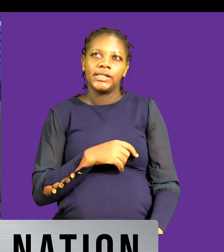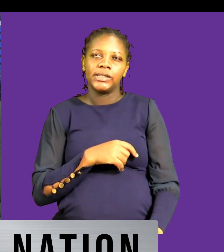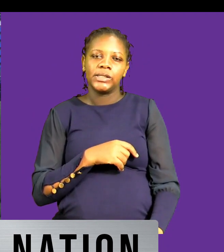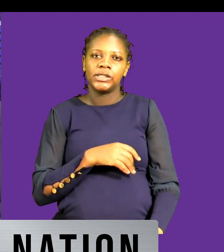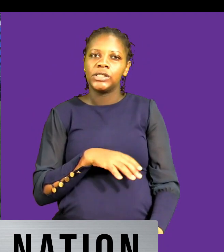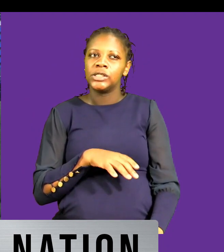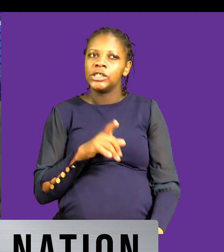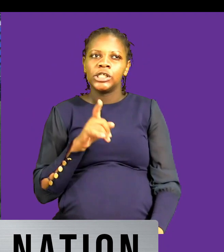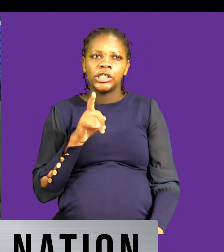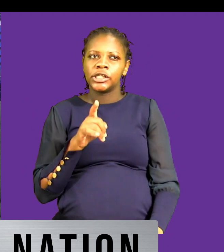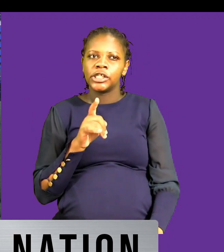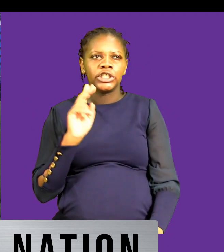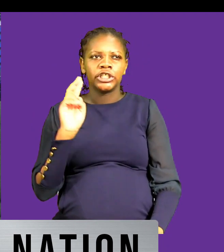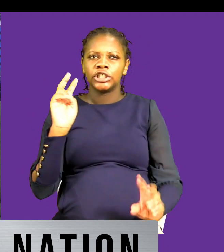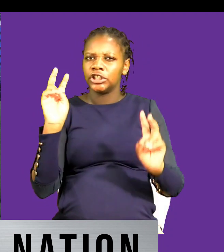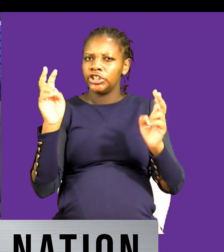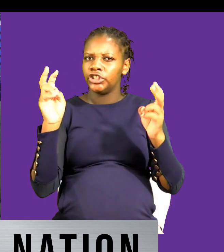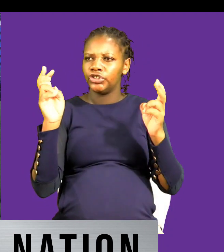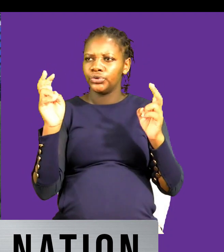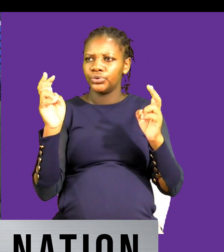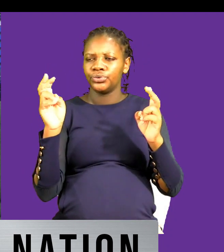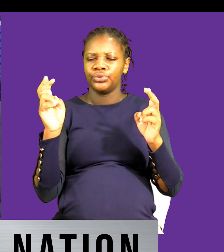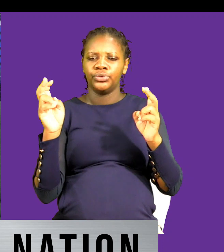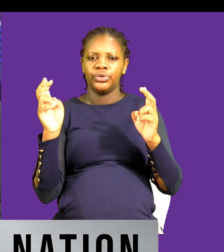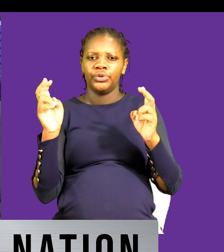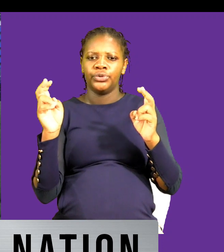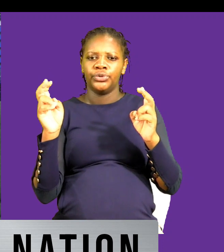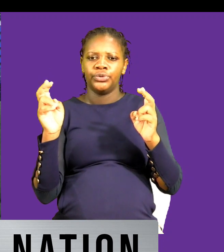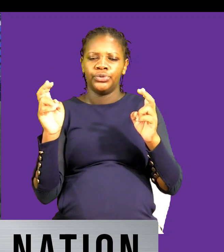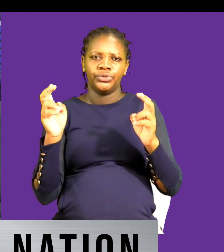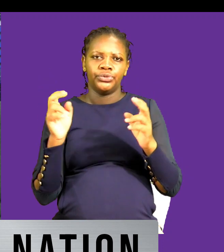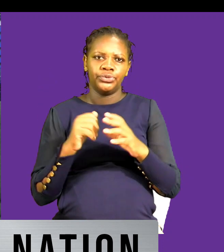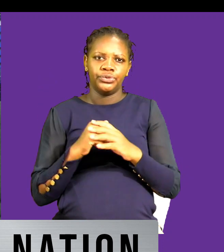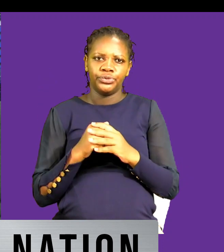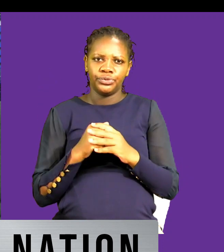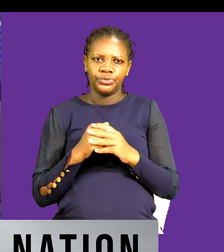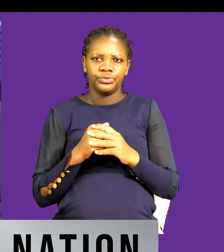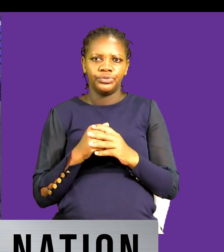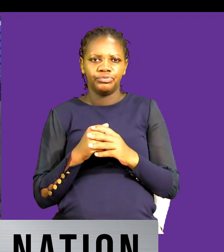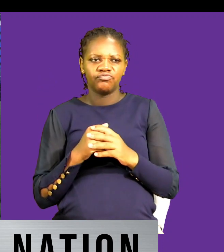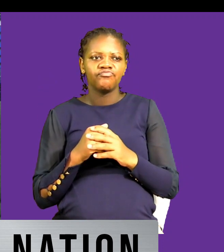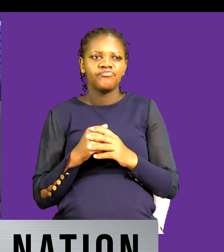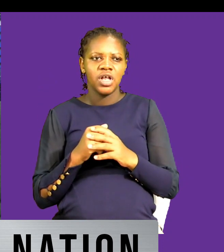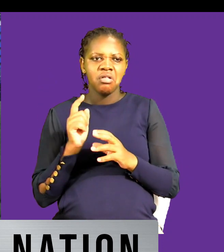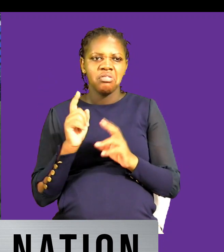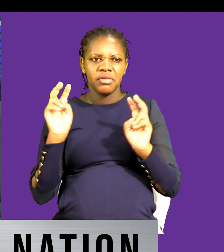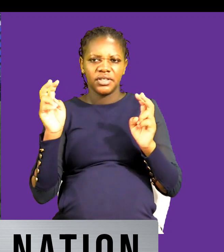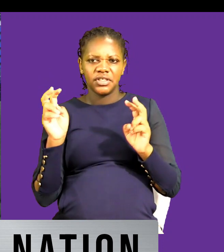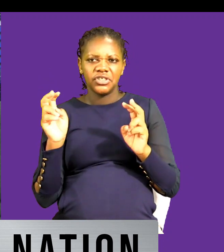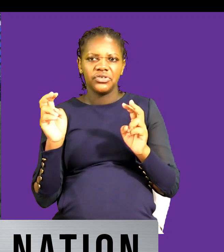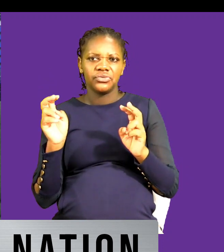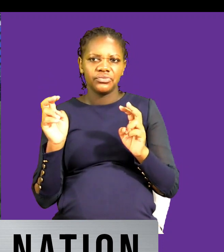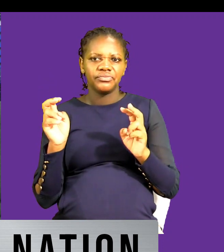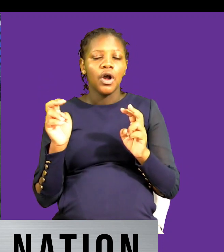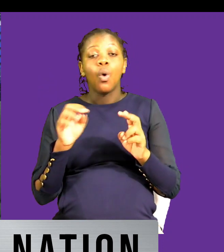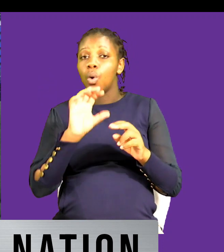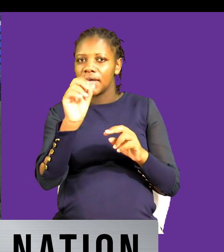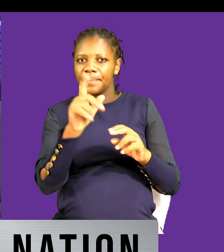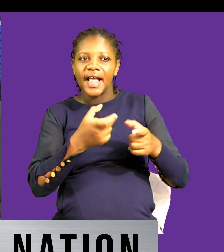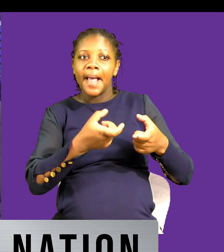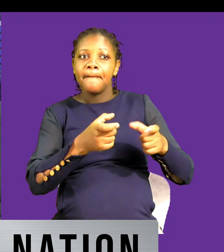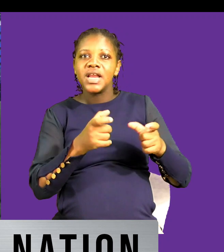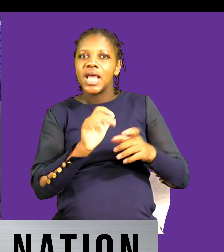this thing, for it to move into becoming money in the pocket and food on the table, and, you know, the media was asking,